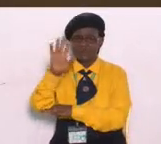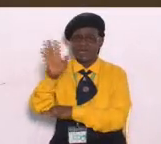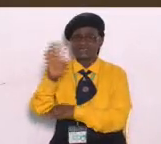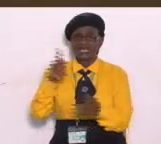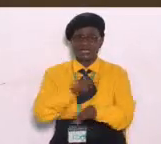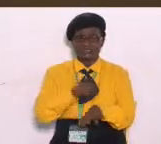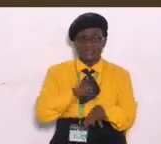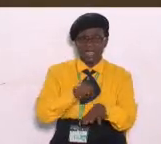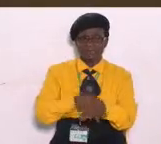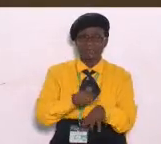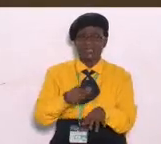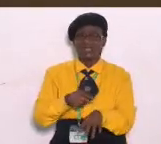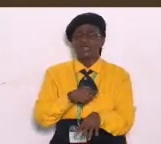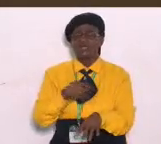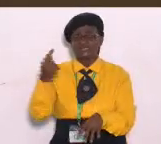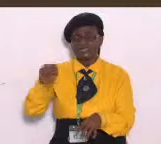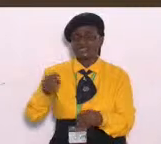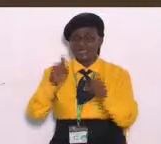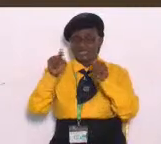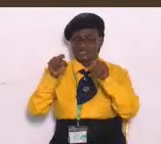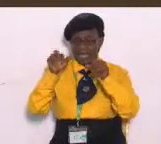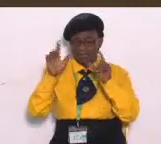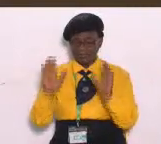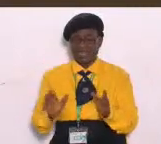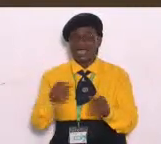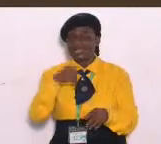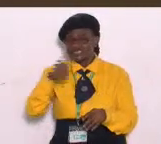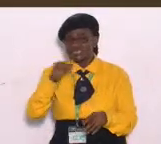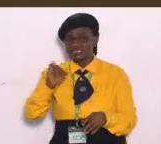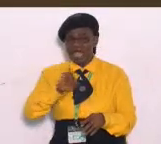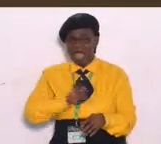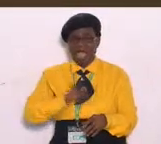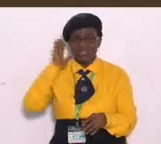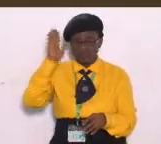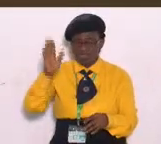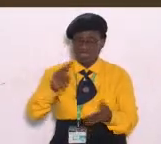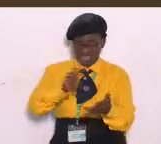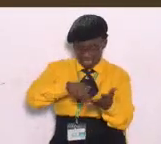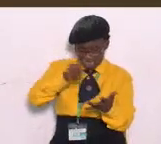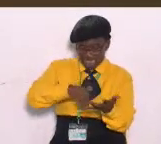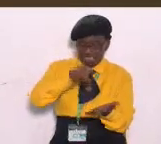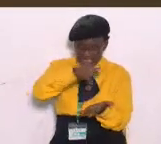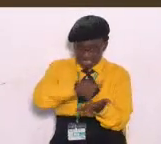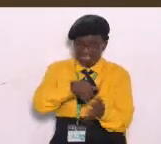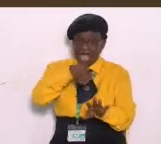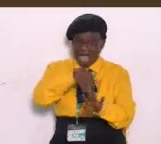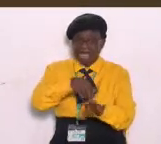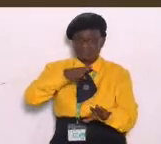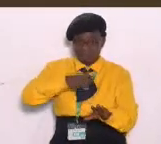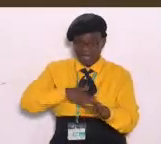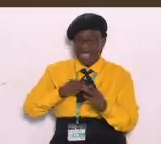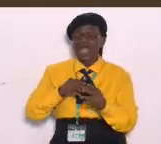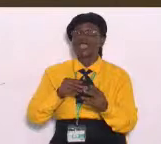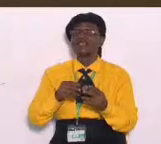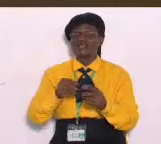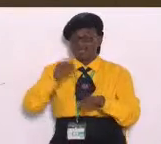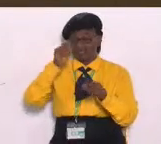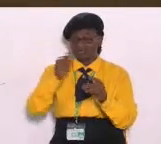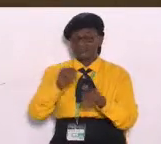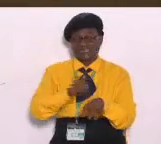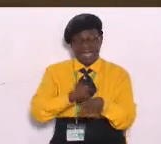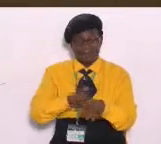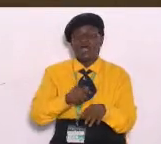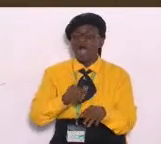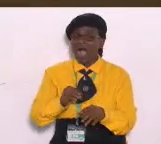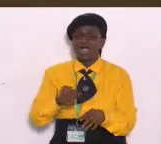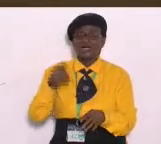The external examiner said, "I will read it at my convenience." My professor said, "Your convenience will